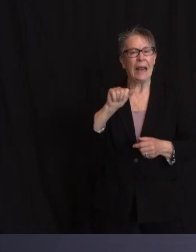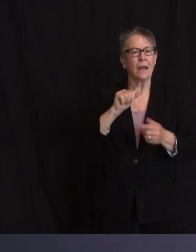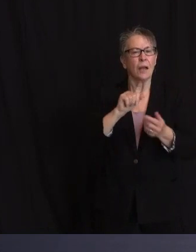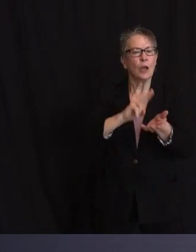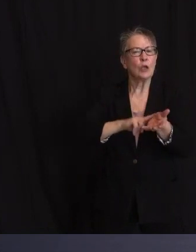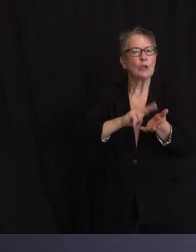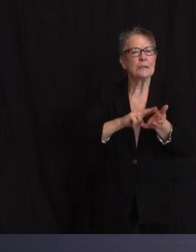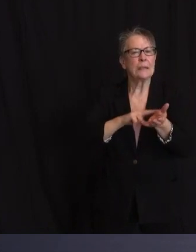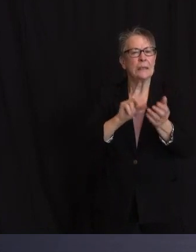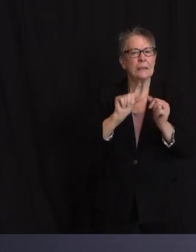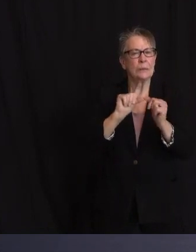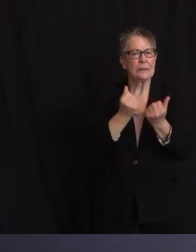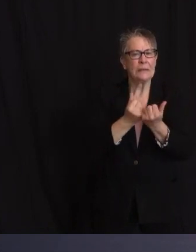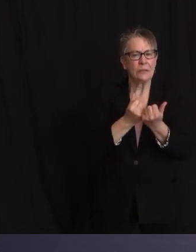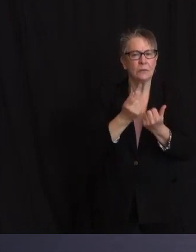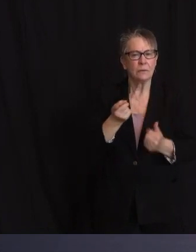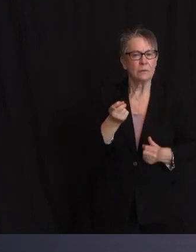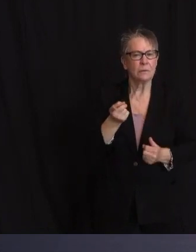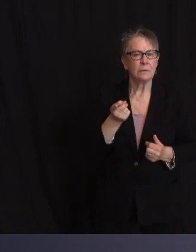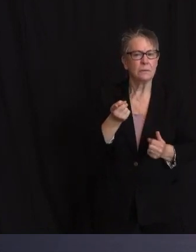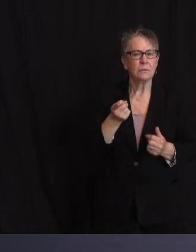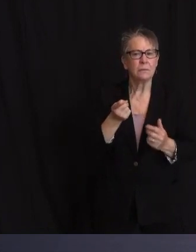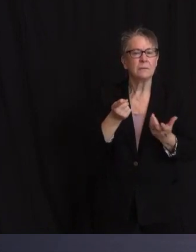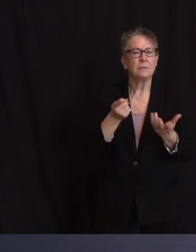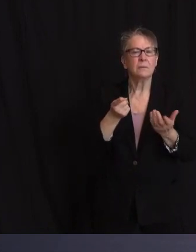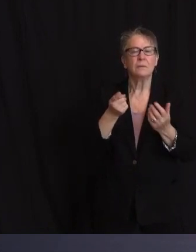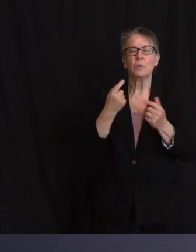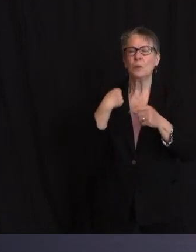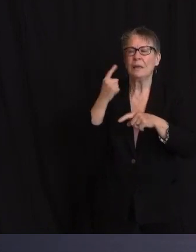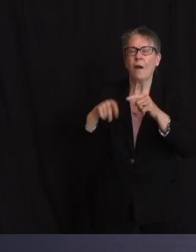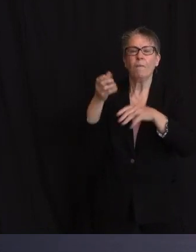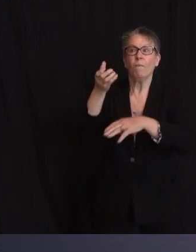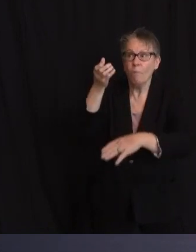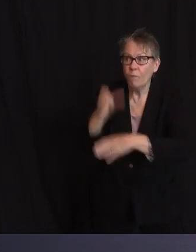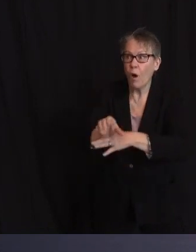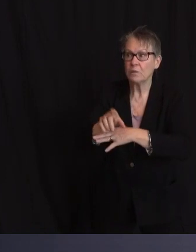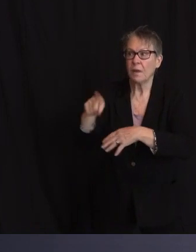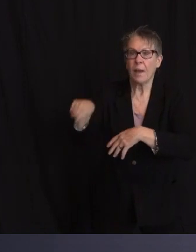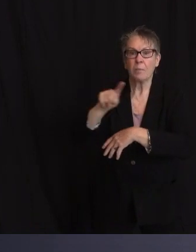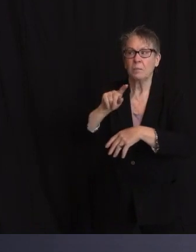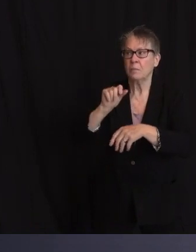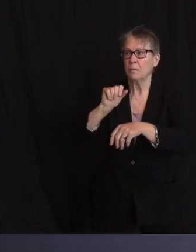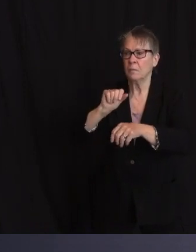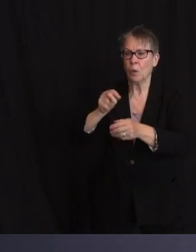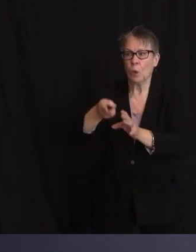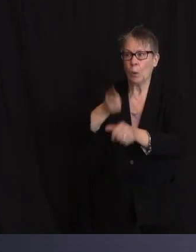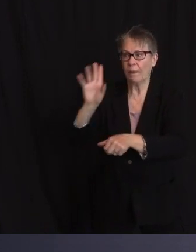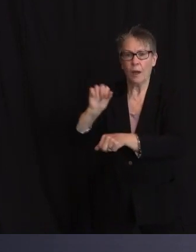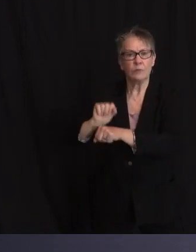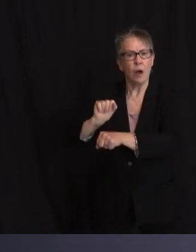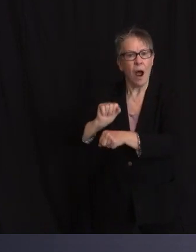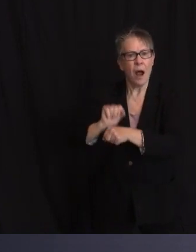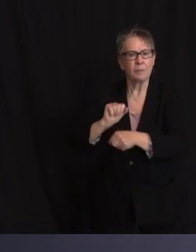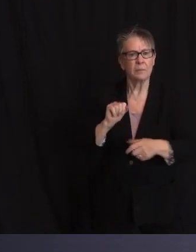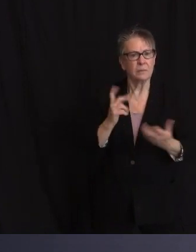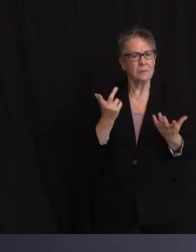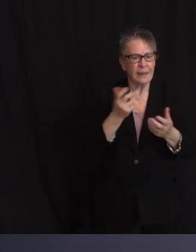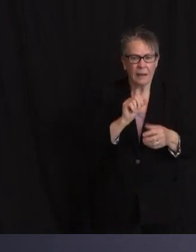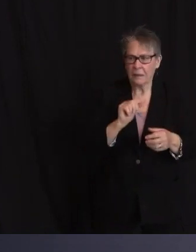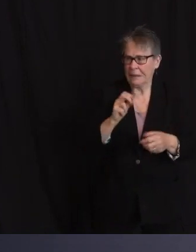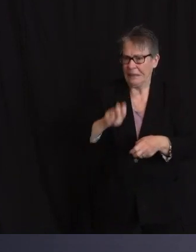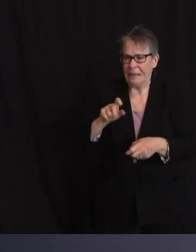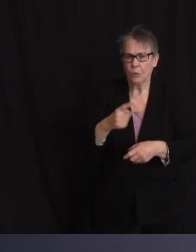work in only one organization. There's a reason why they're working in several places. It's because the wages are